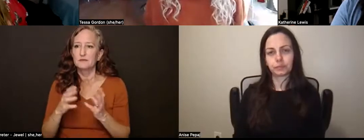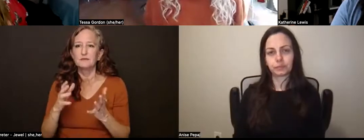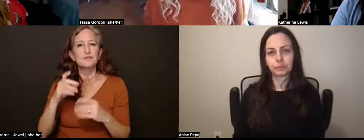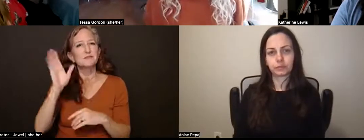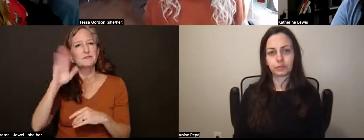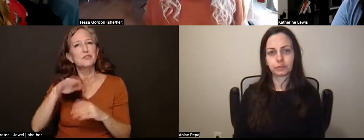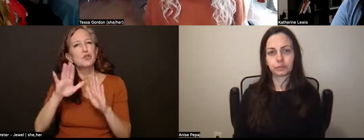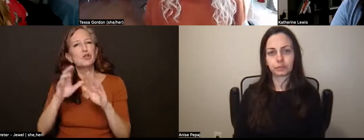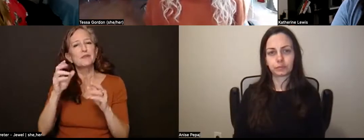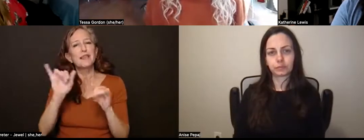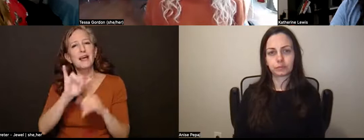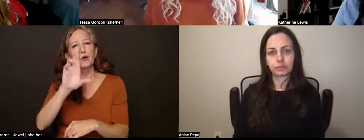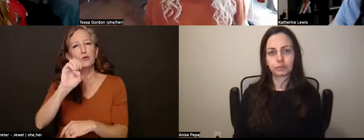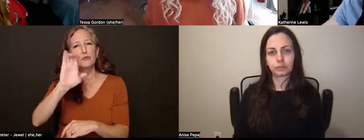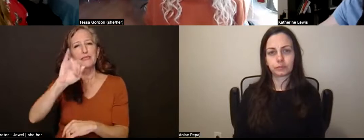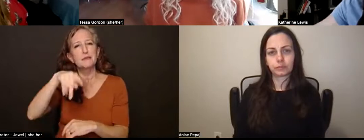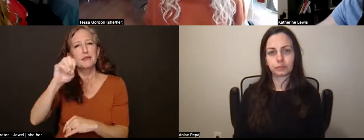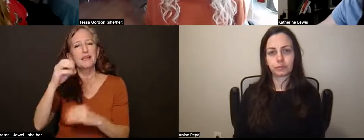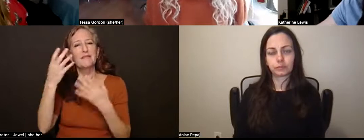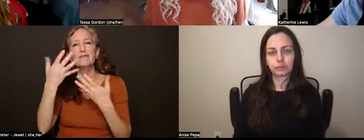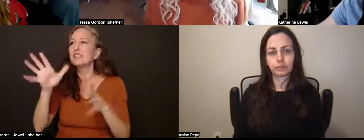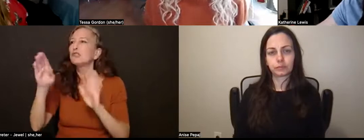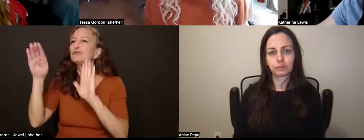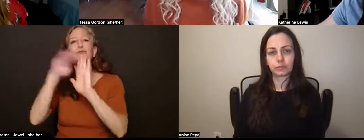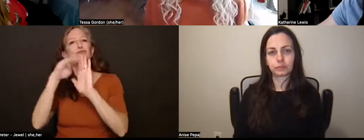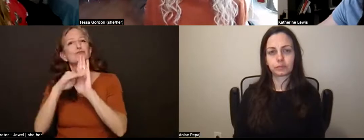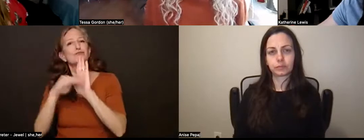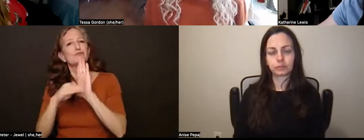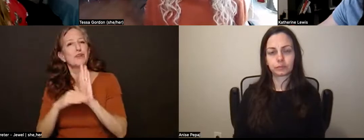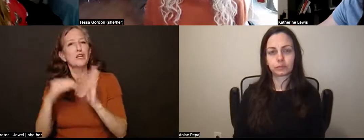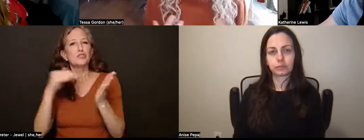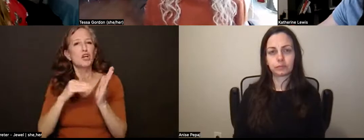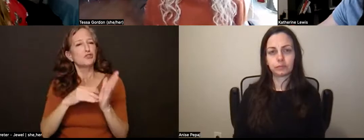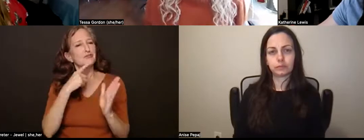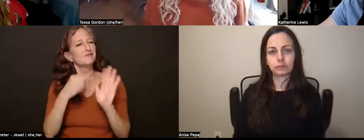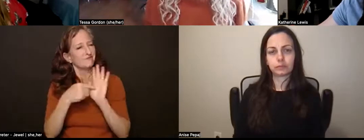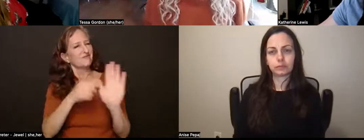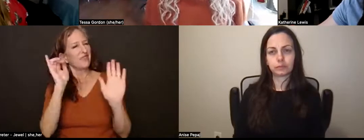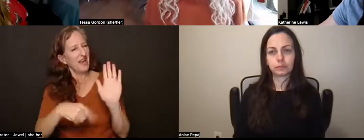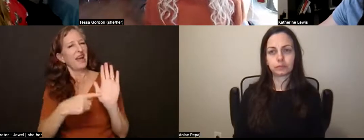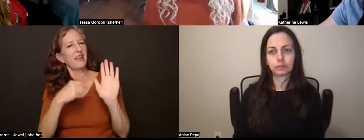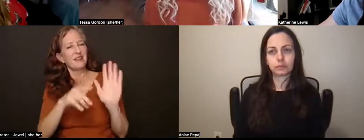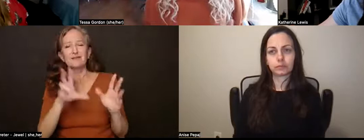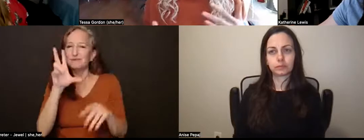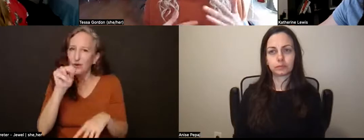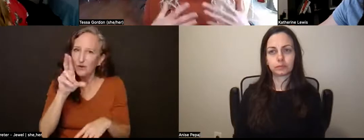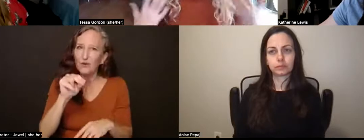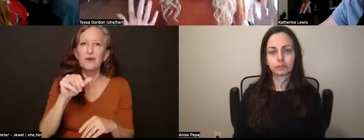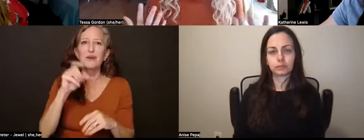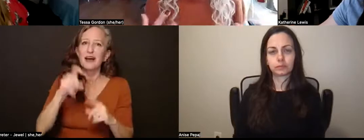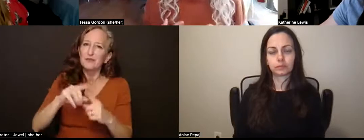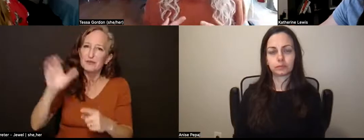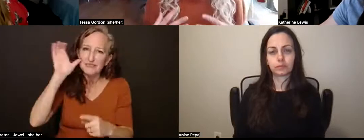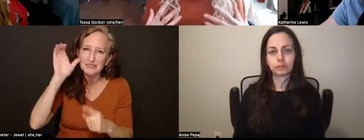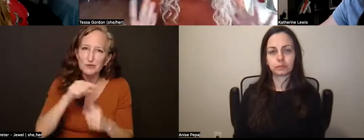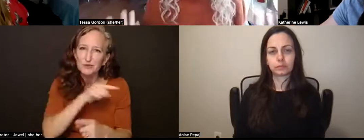cutter approach, I feel like is one thing that's super important. And yes, I think teaching everybody to advocate for yourself, that moving away from this